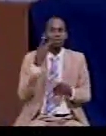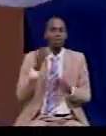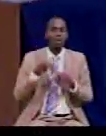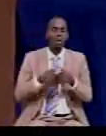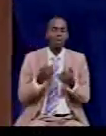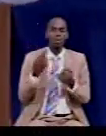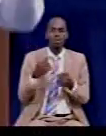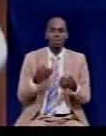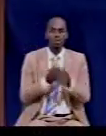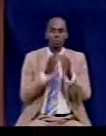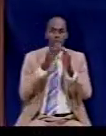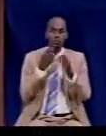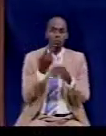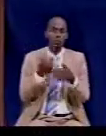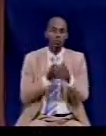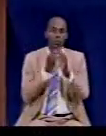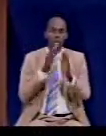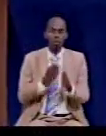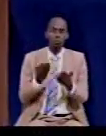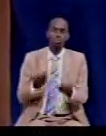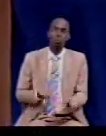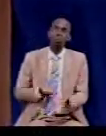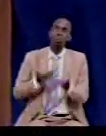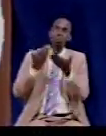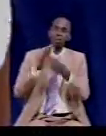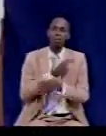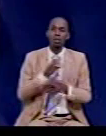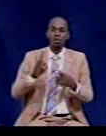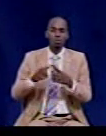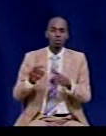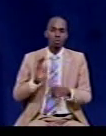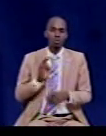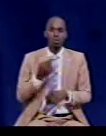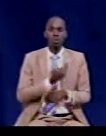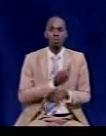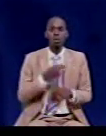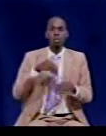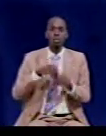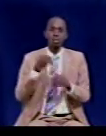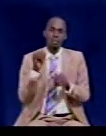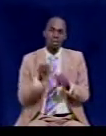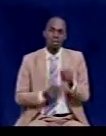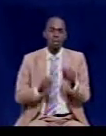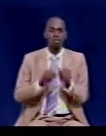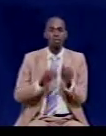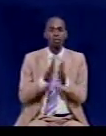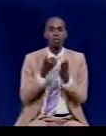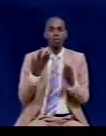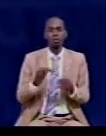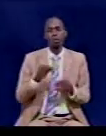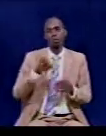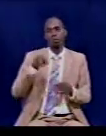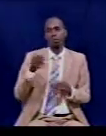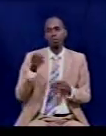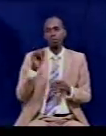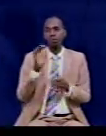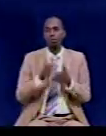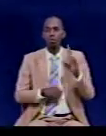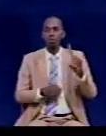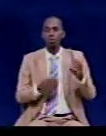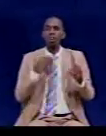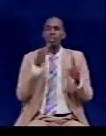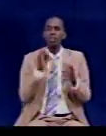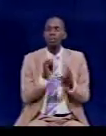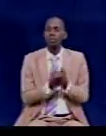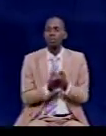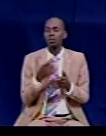every chapter of that book called John. In John chapter 1, he's presented as the Word of God made flesh. John said, behold, the Lamb of God that taketh away the